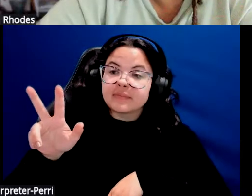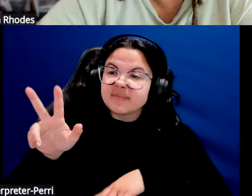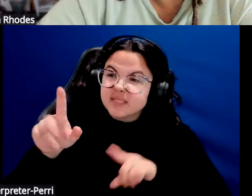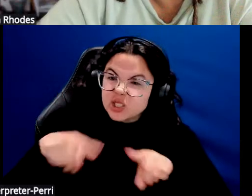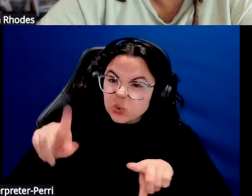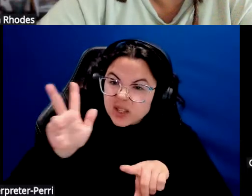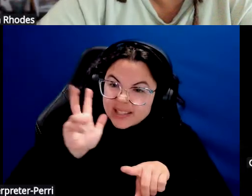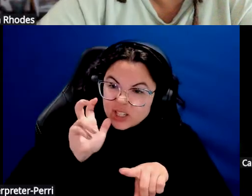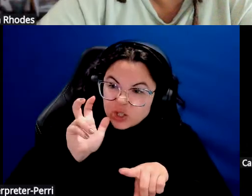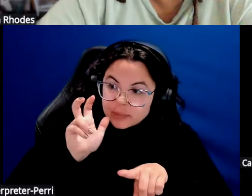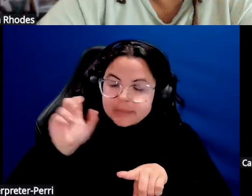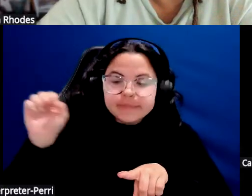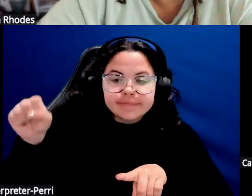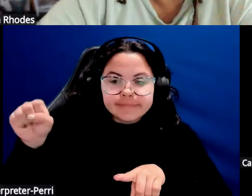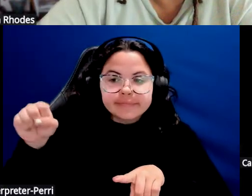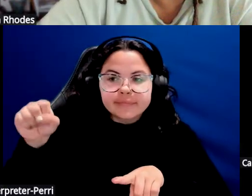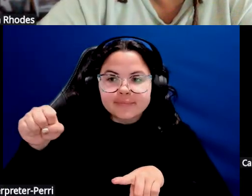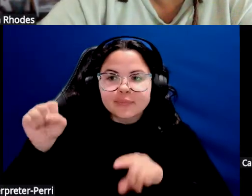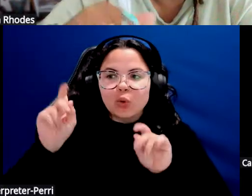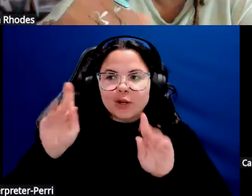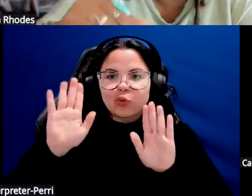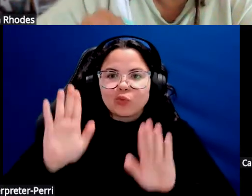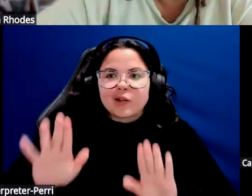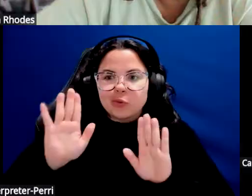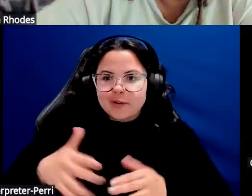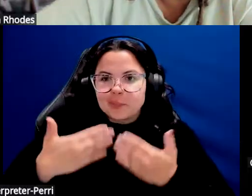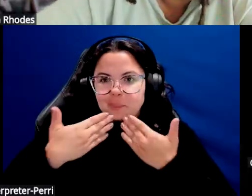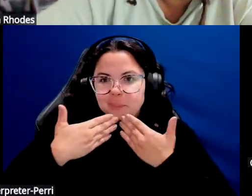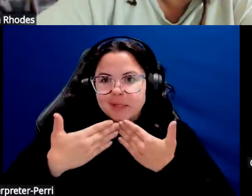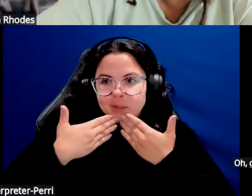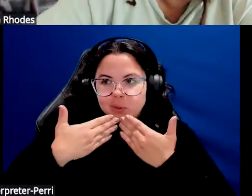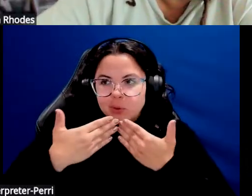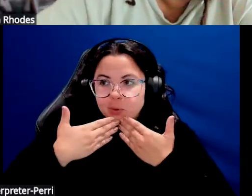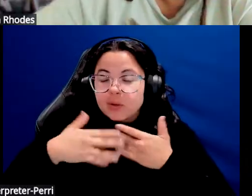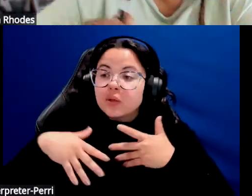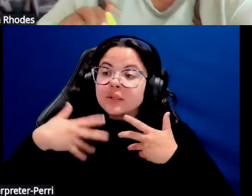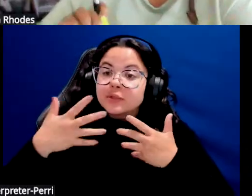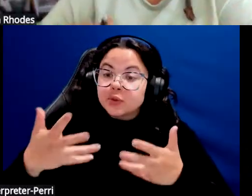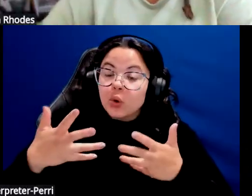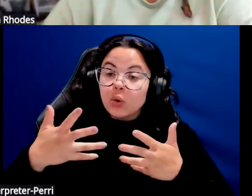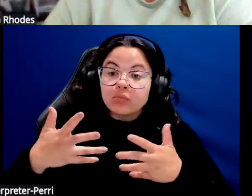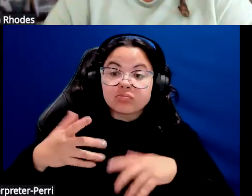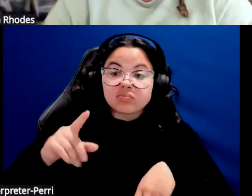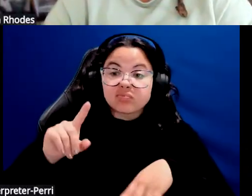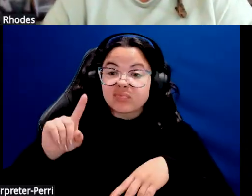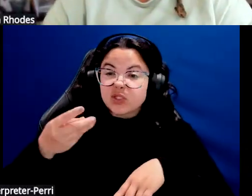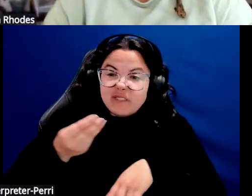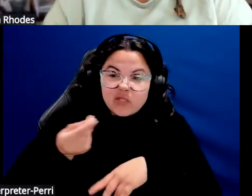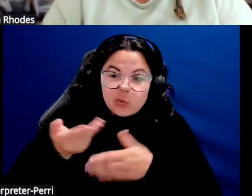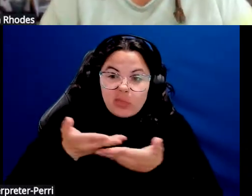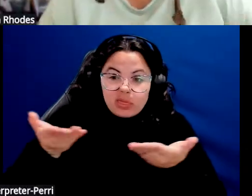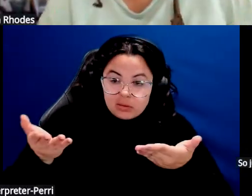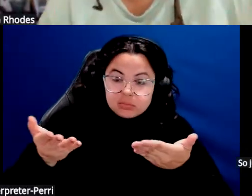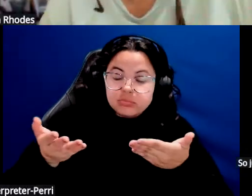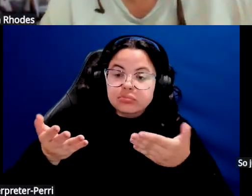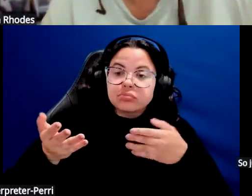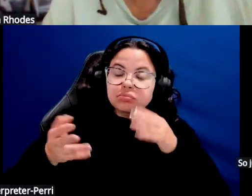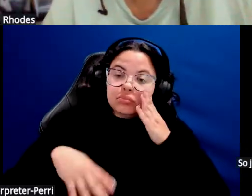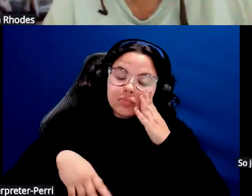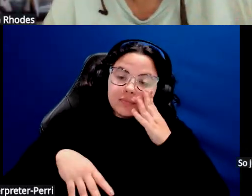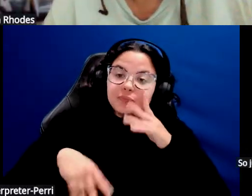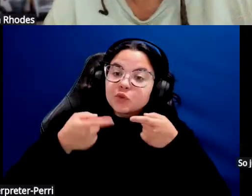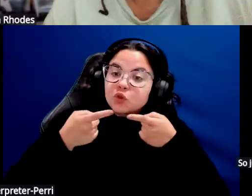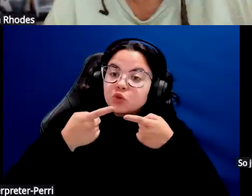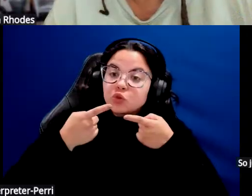me? yes. Oh, great. Okay, thanks. So, just a couple items.